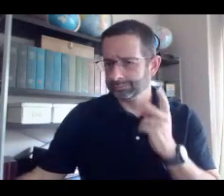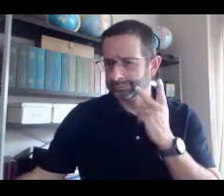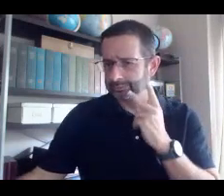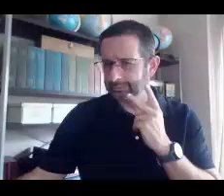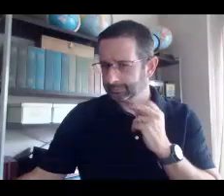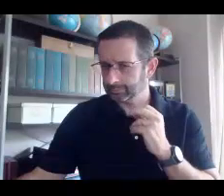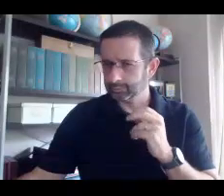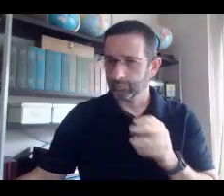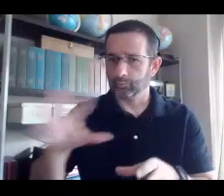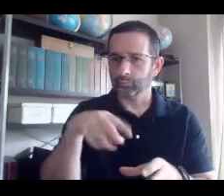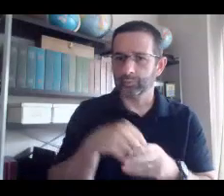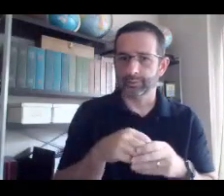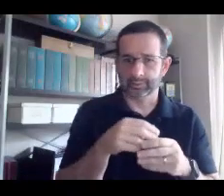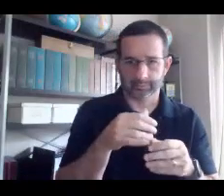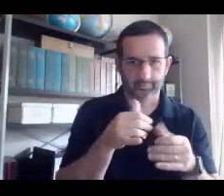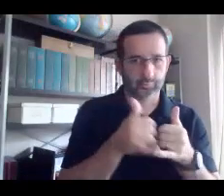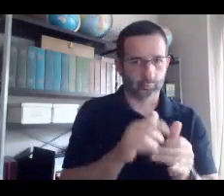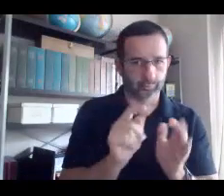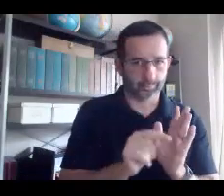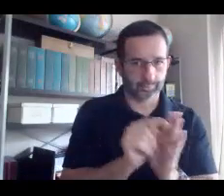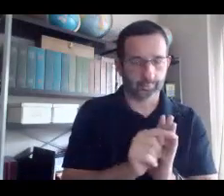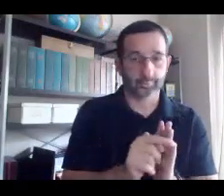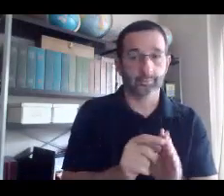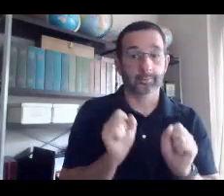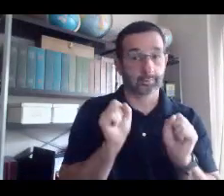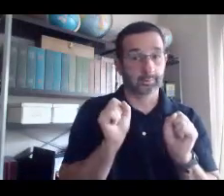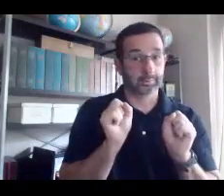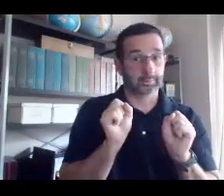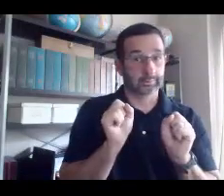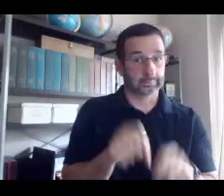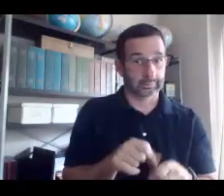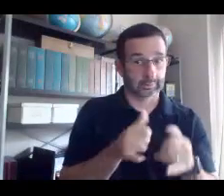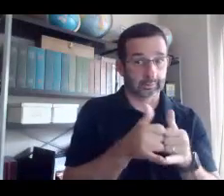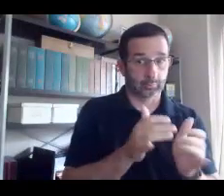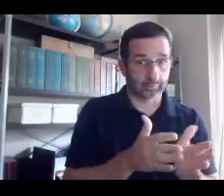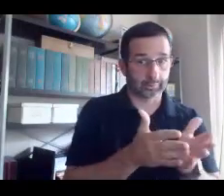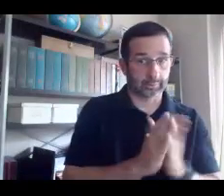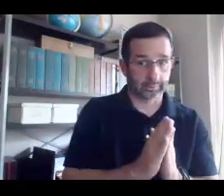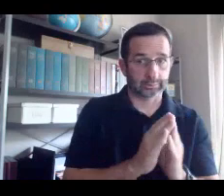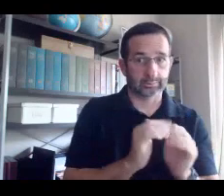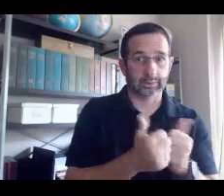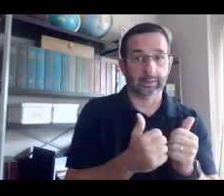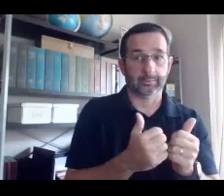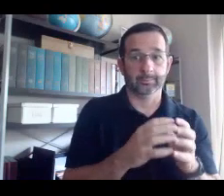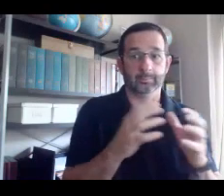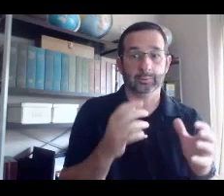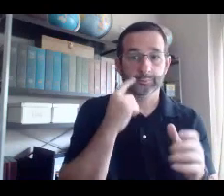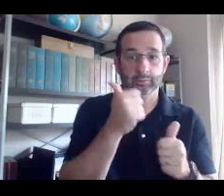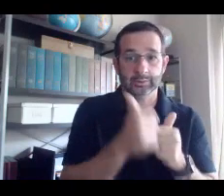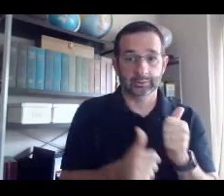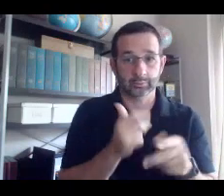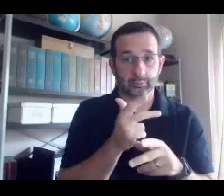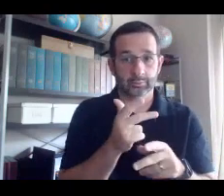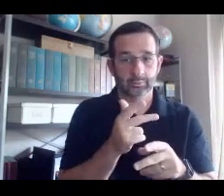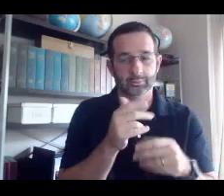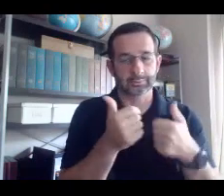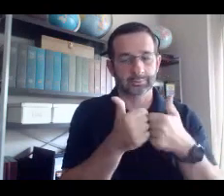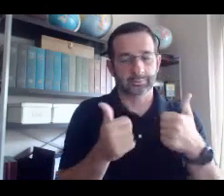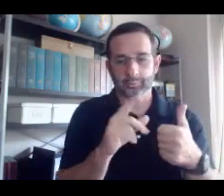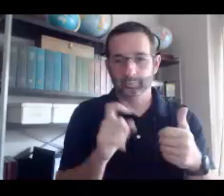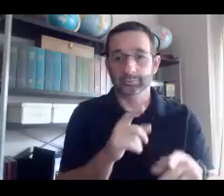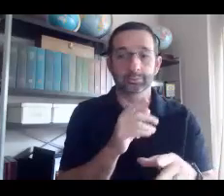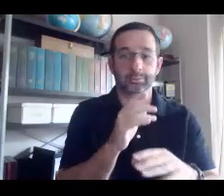of research changes within the award period? Can the